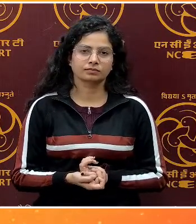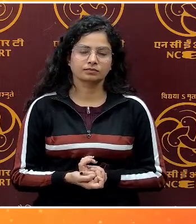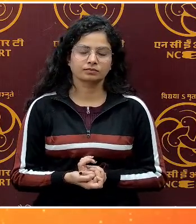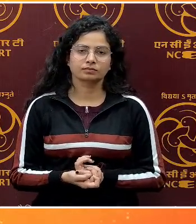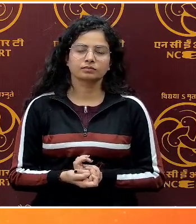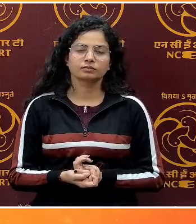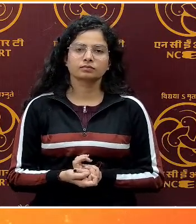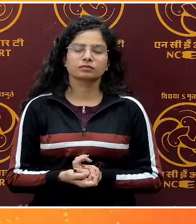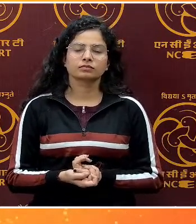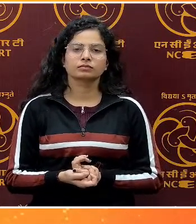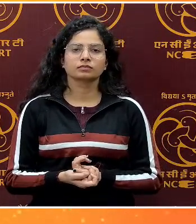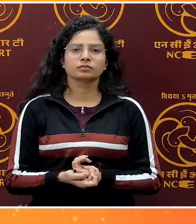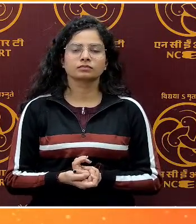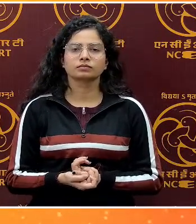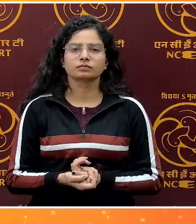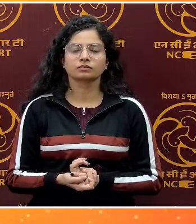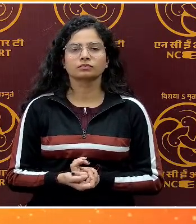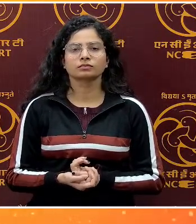and all of them,